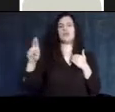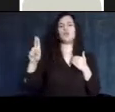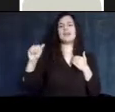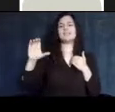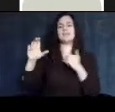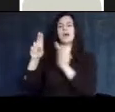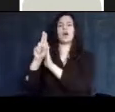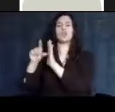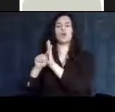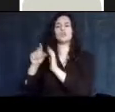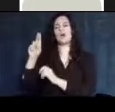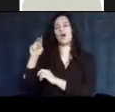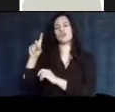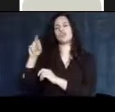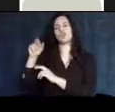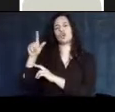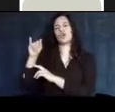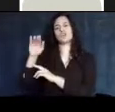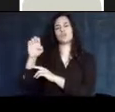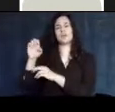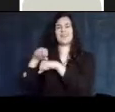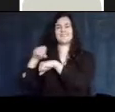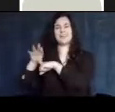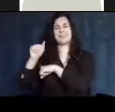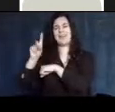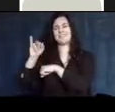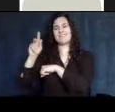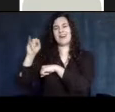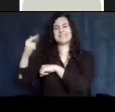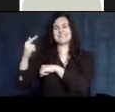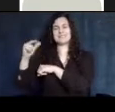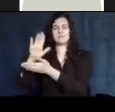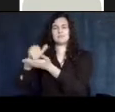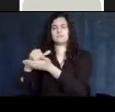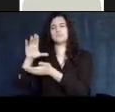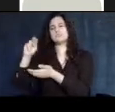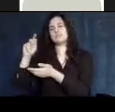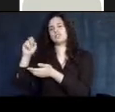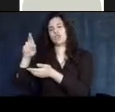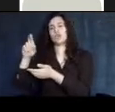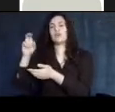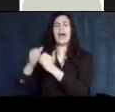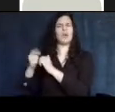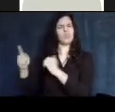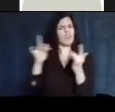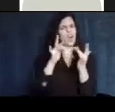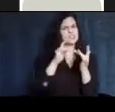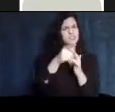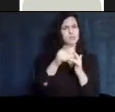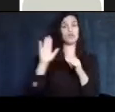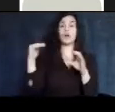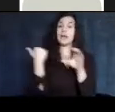And they will be reaching out to you via your Lamar email. So it's very important that you access that and then you check that